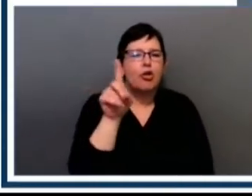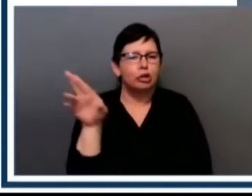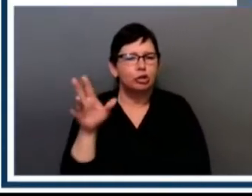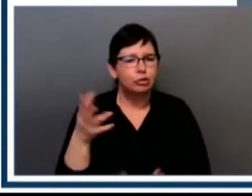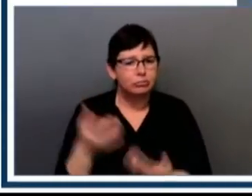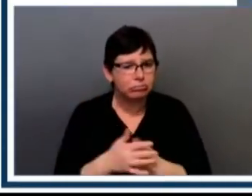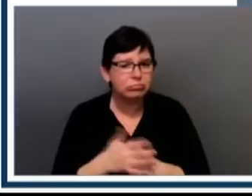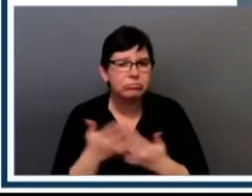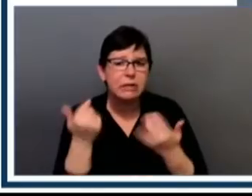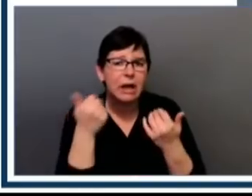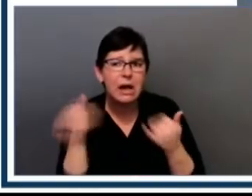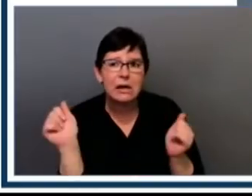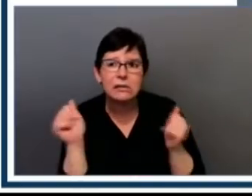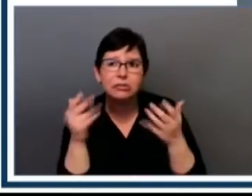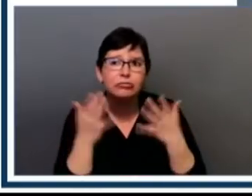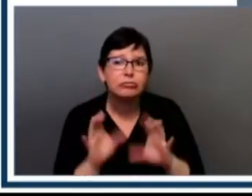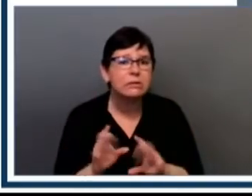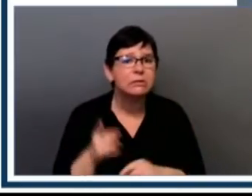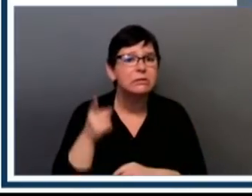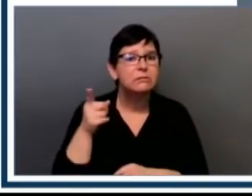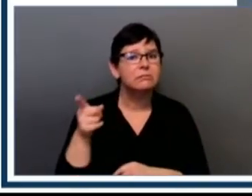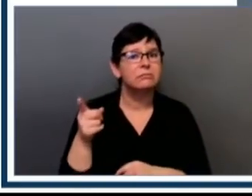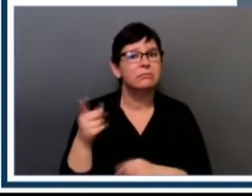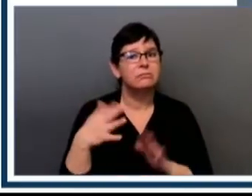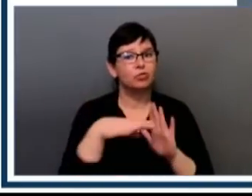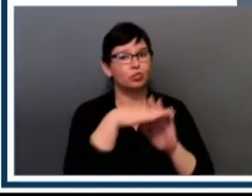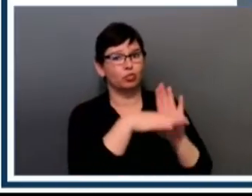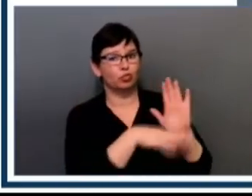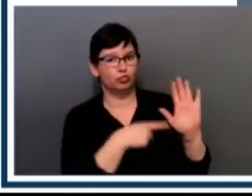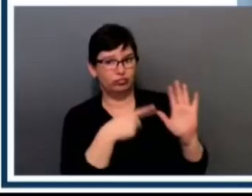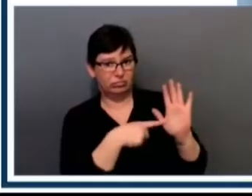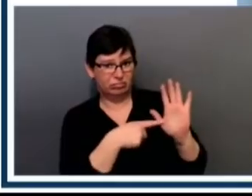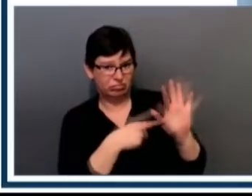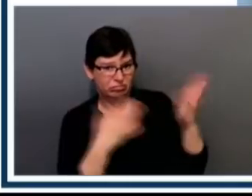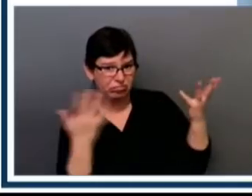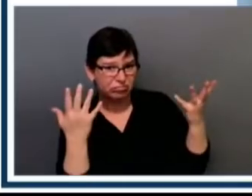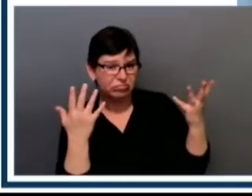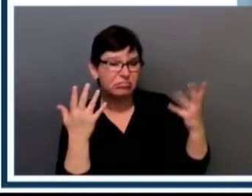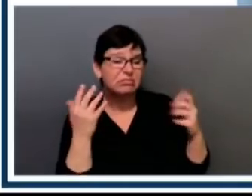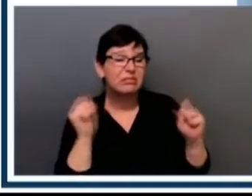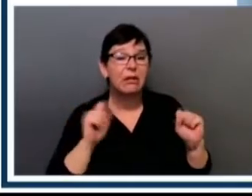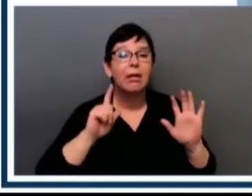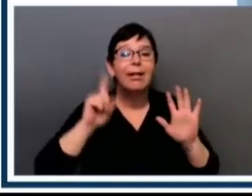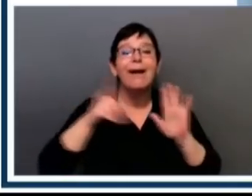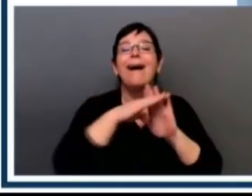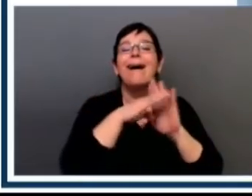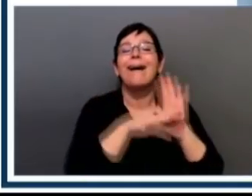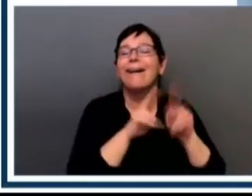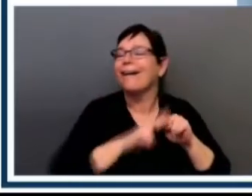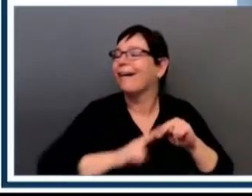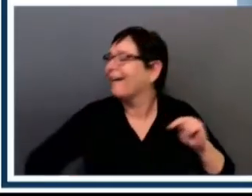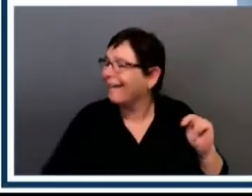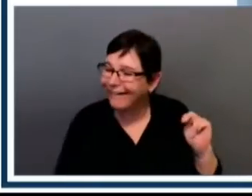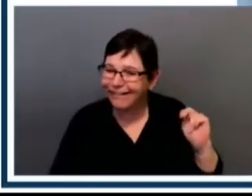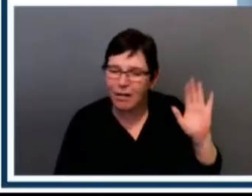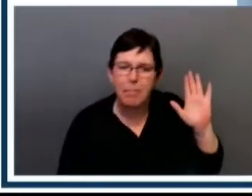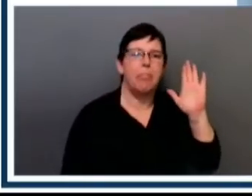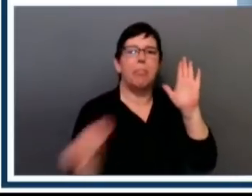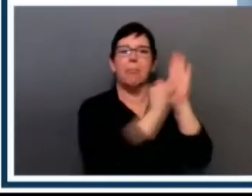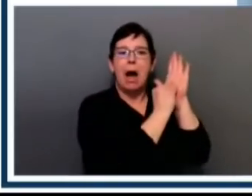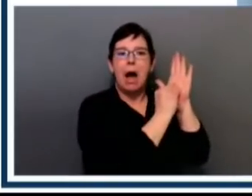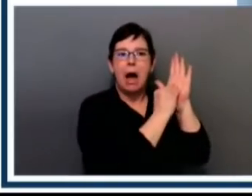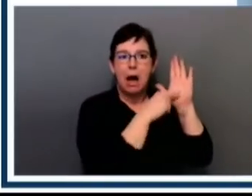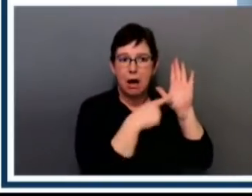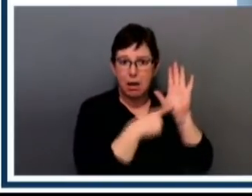a sizable wave or a new variant that could come down the pike? Well, one of the things I was taught in medical school is never